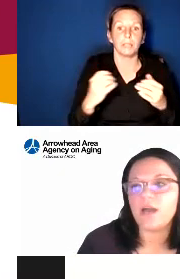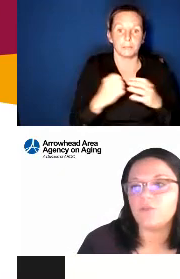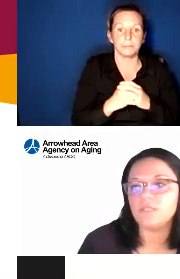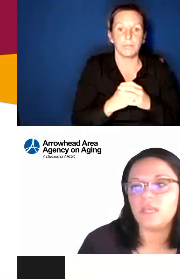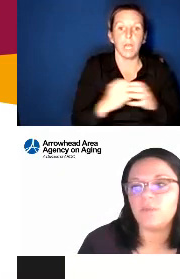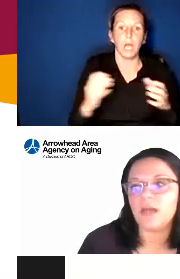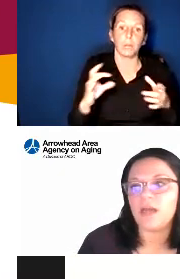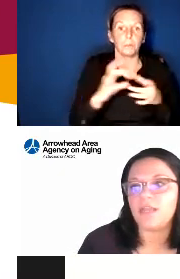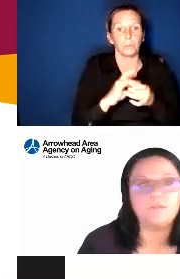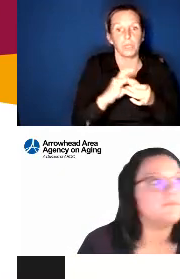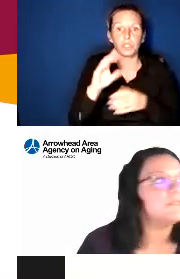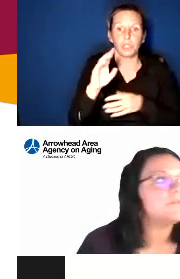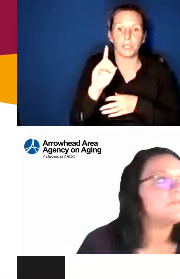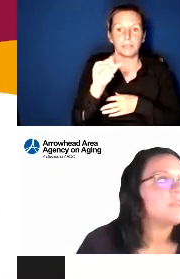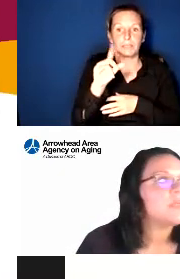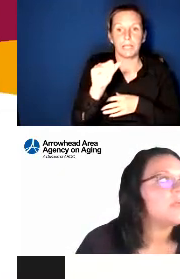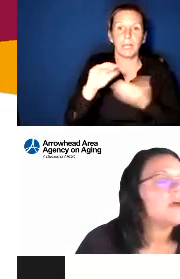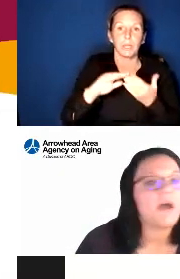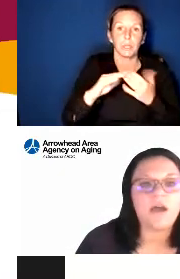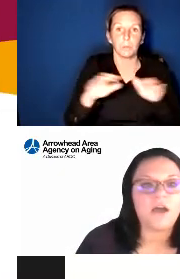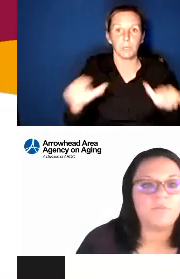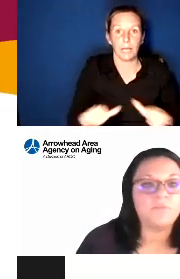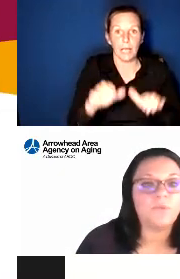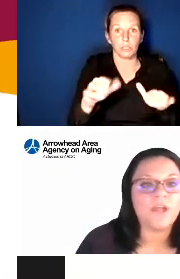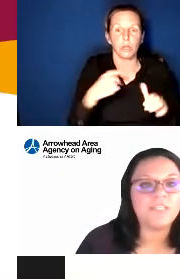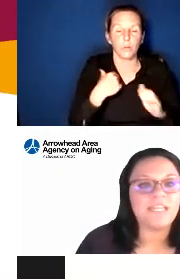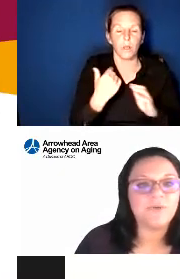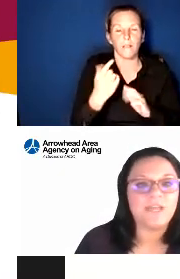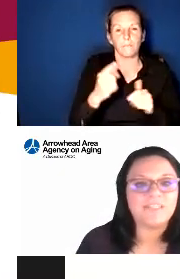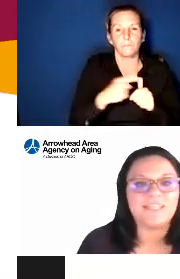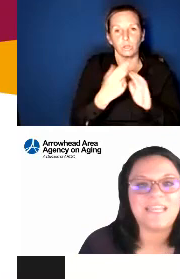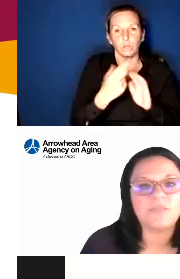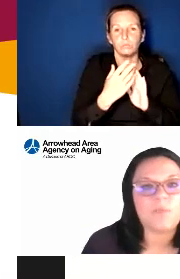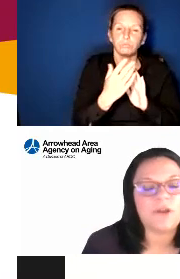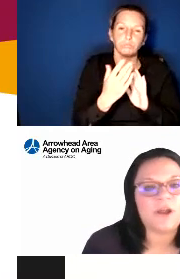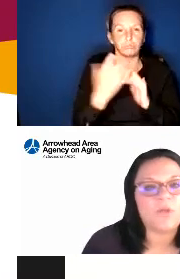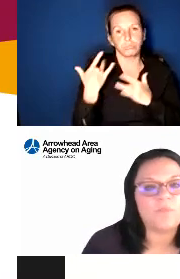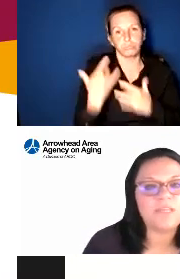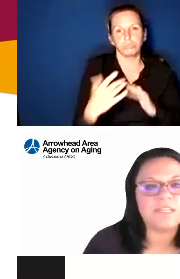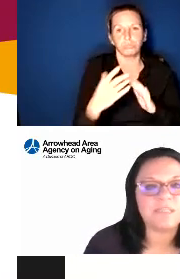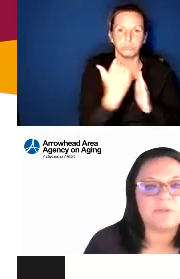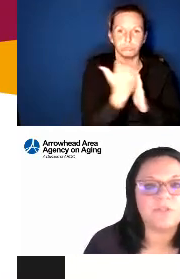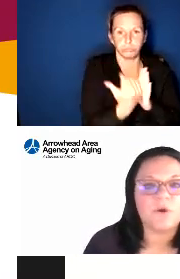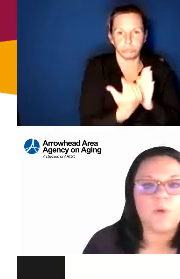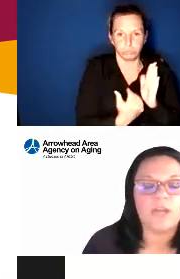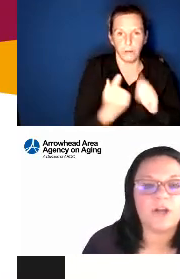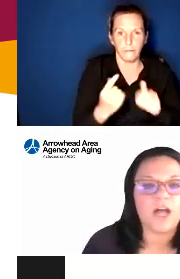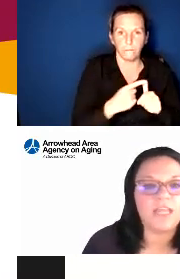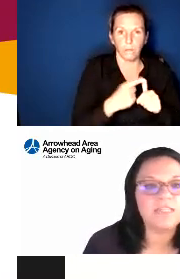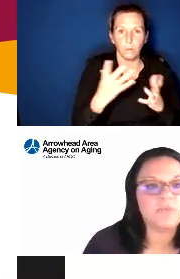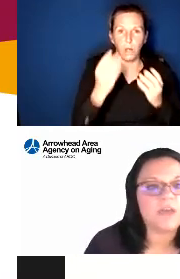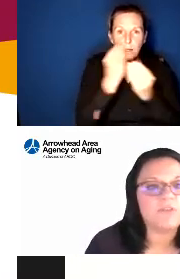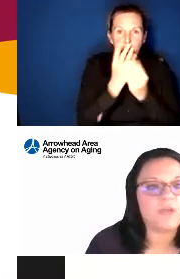few housekeeping items. We are excited to announce that today's webinar will be accessible to a